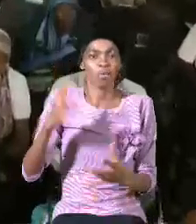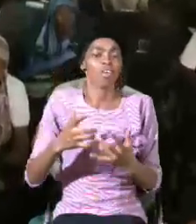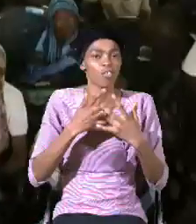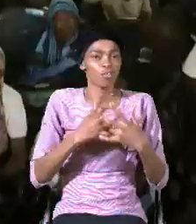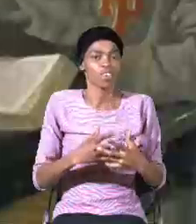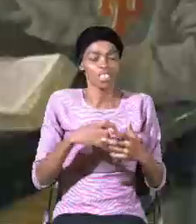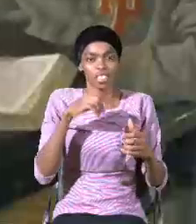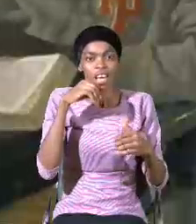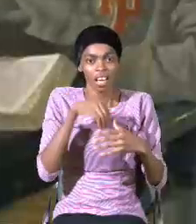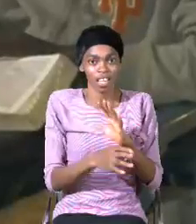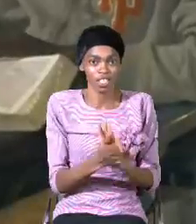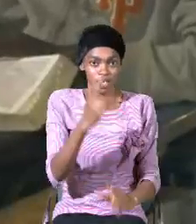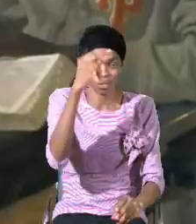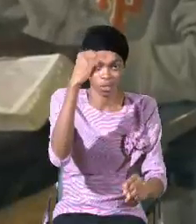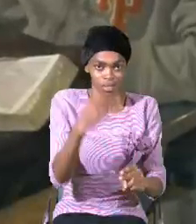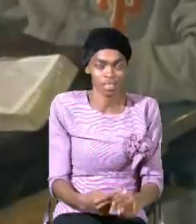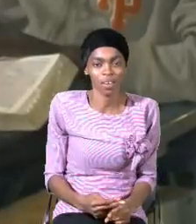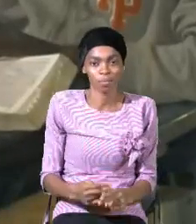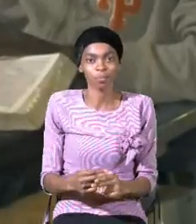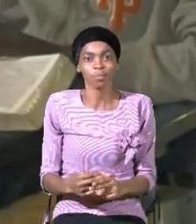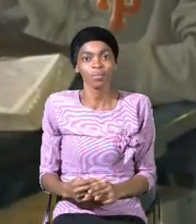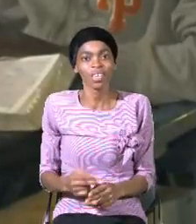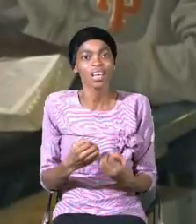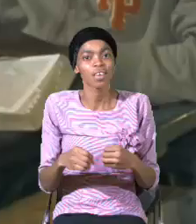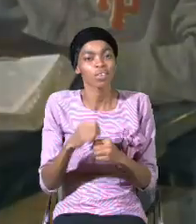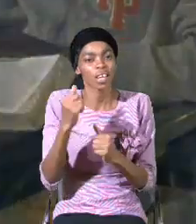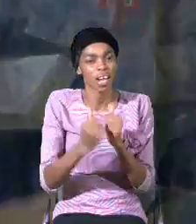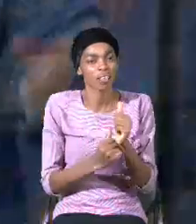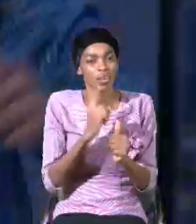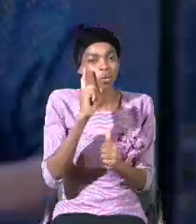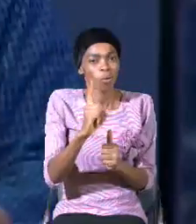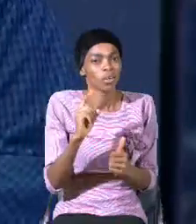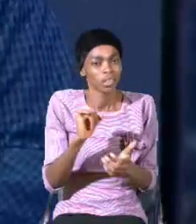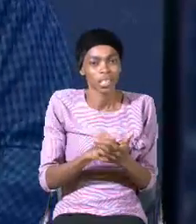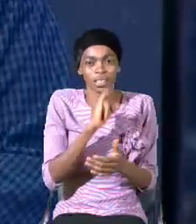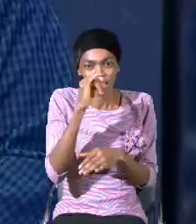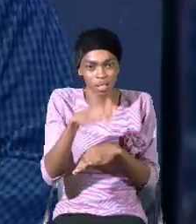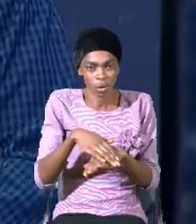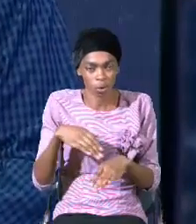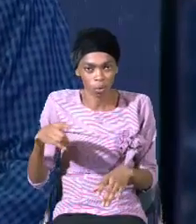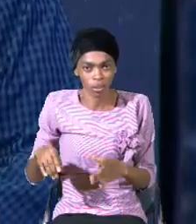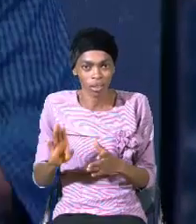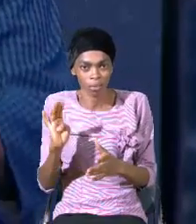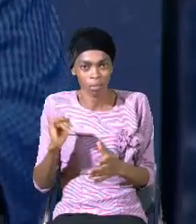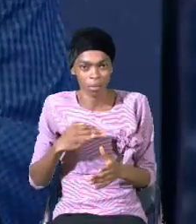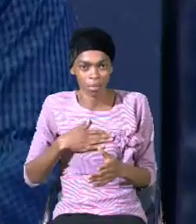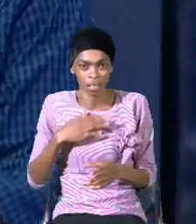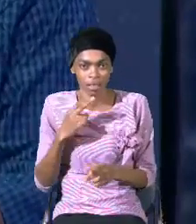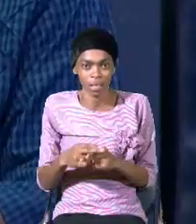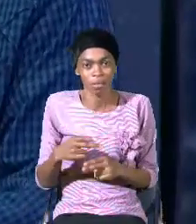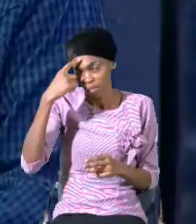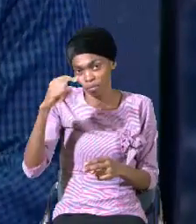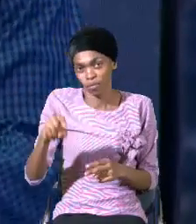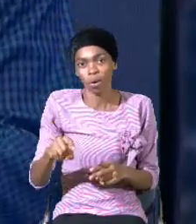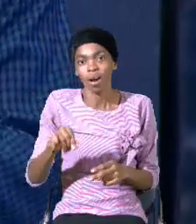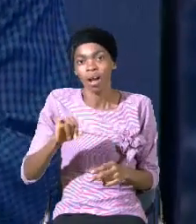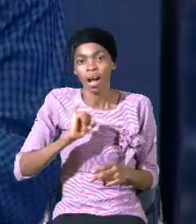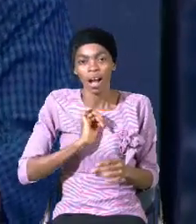fit in. Even everyone that is called by my name, for I